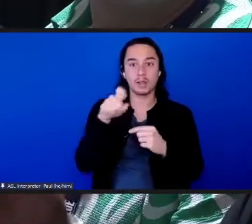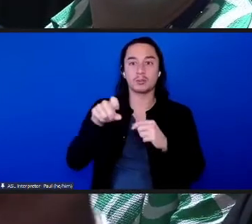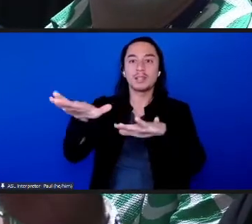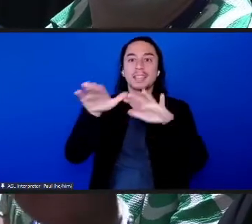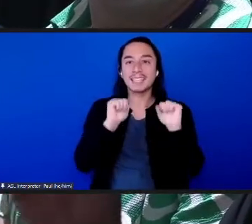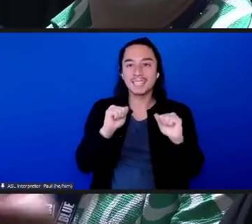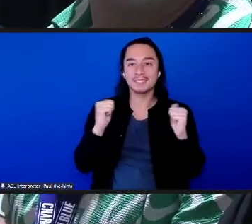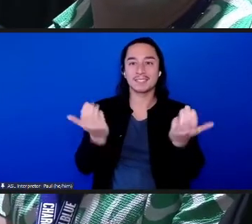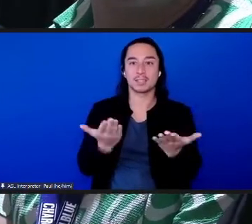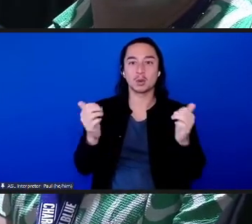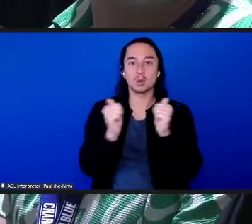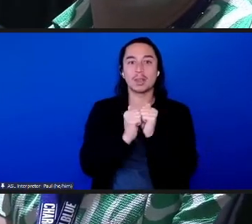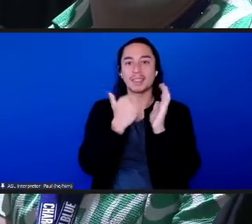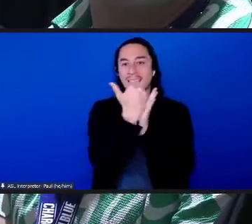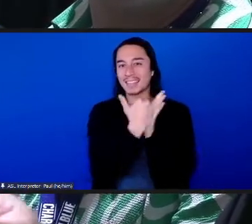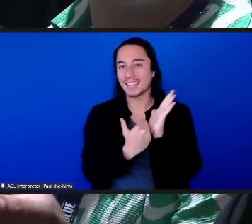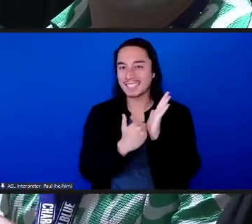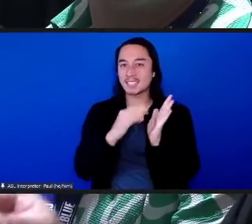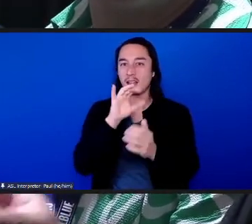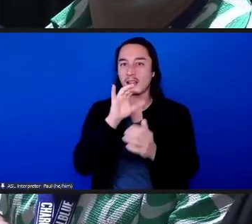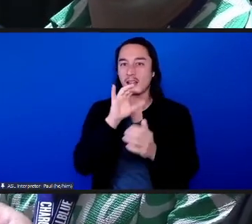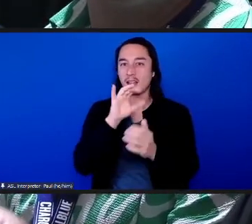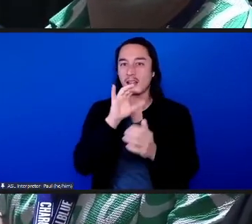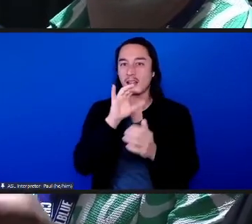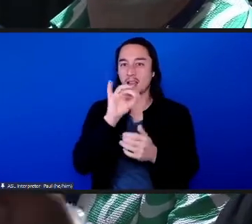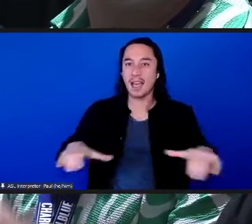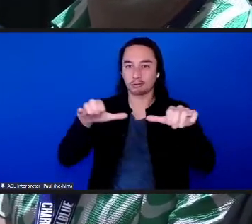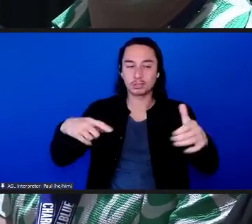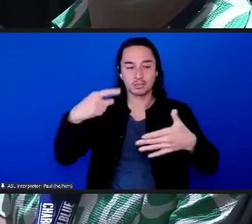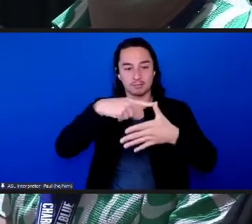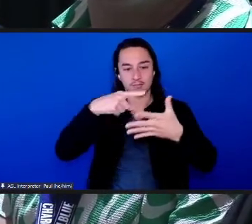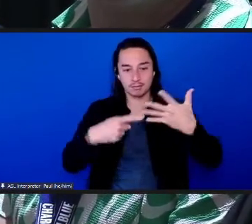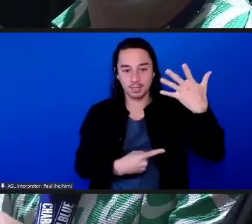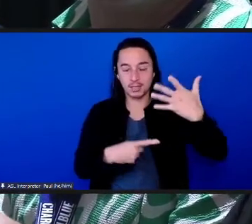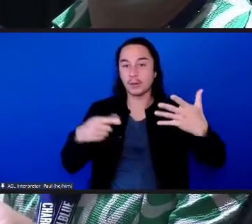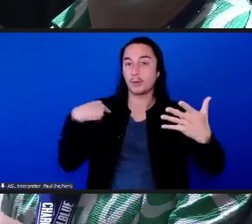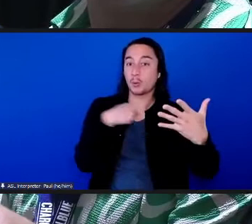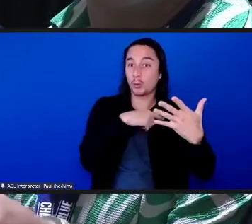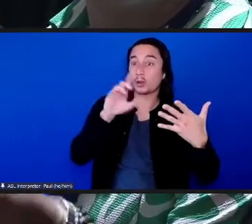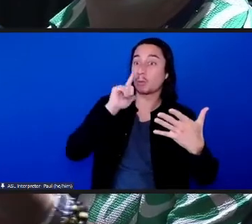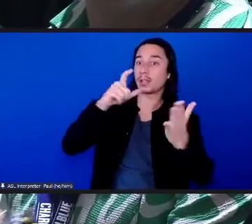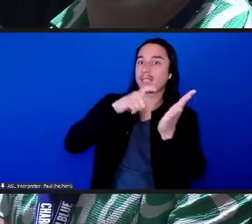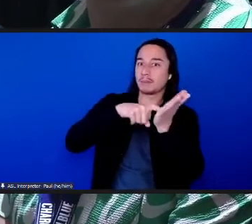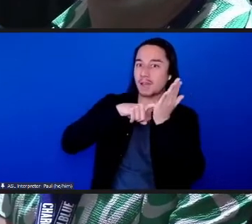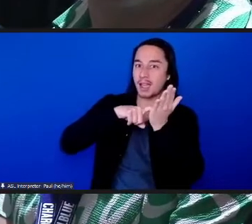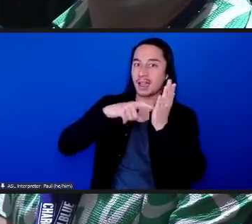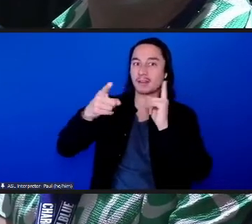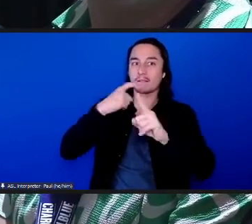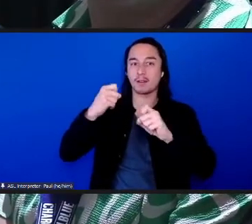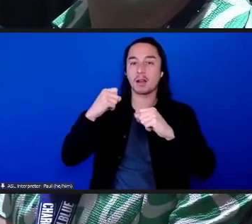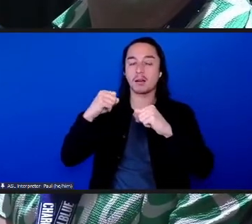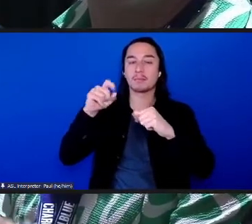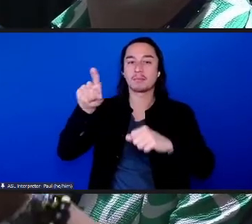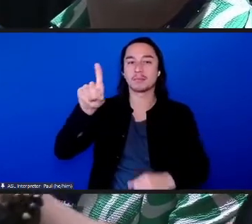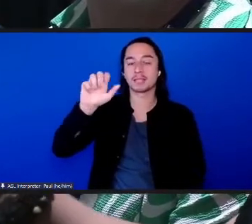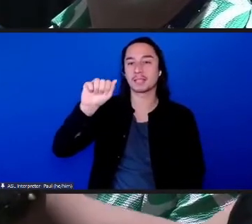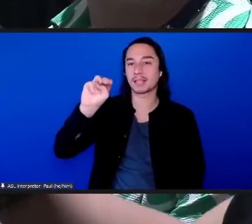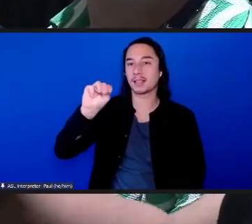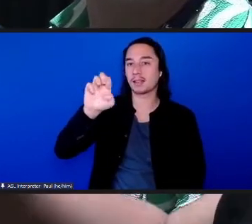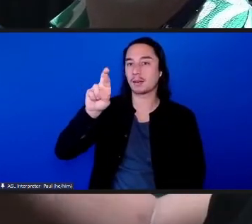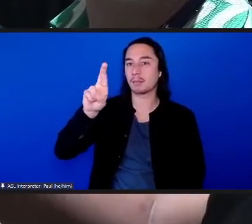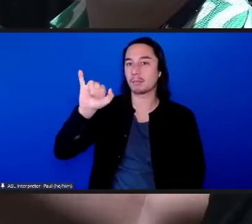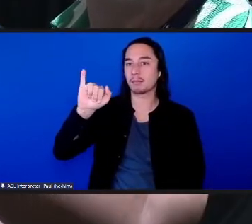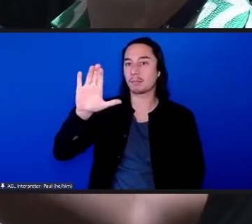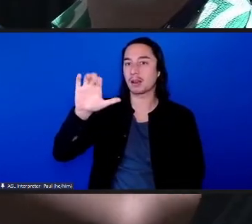list of action items that we are going to demand of the American theater for it